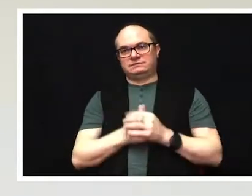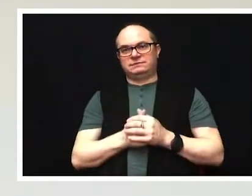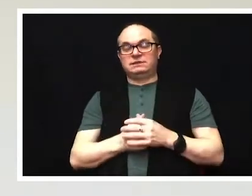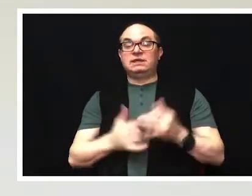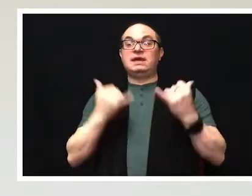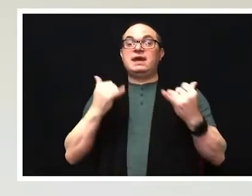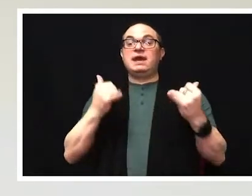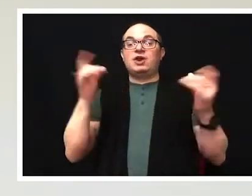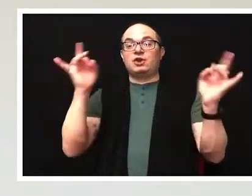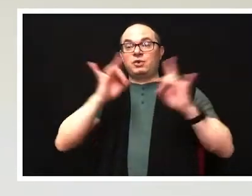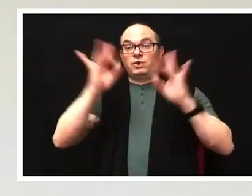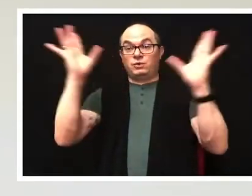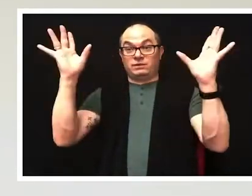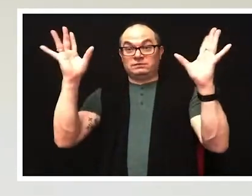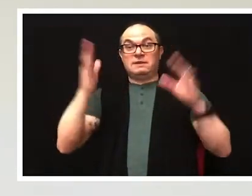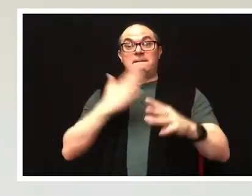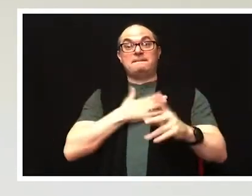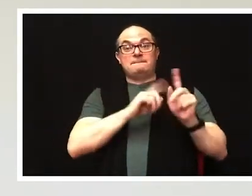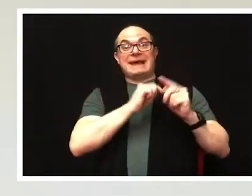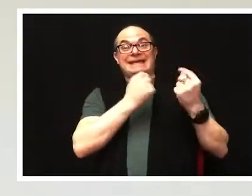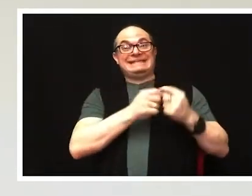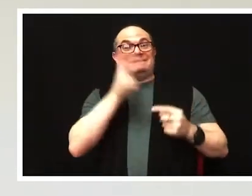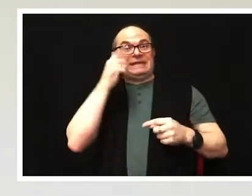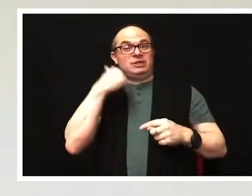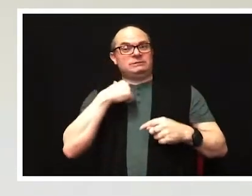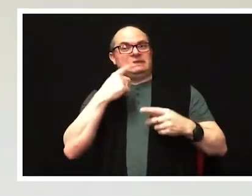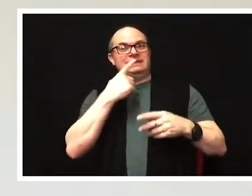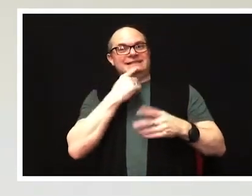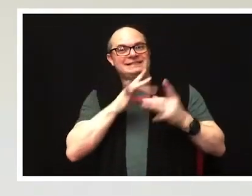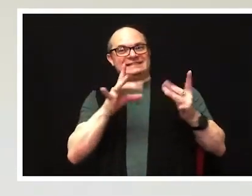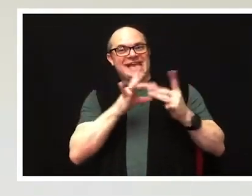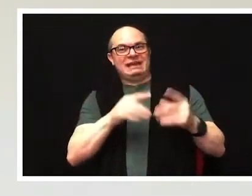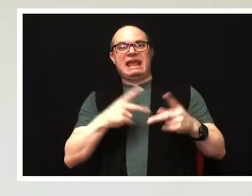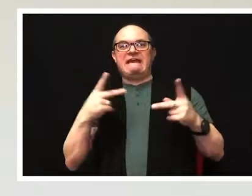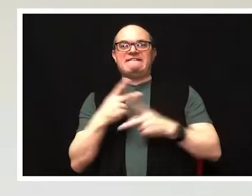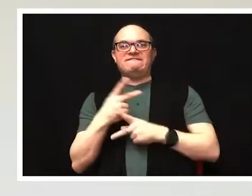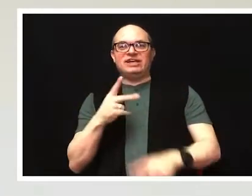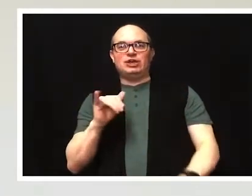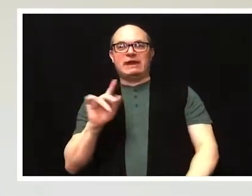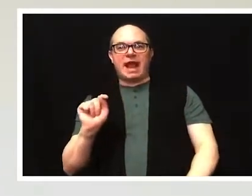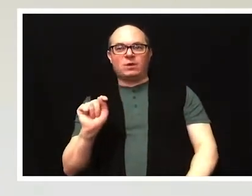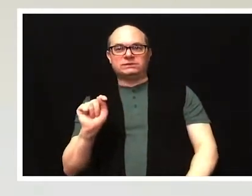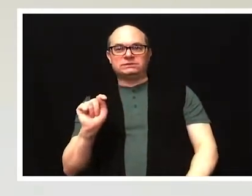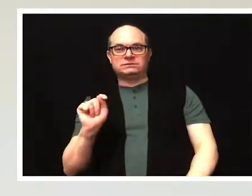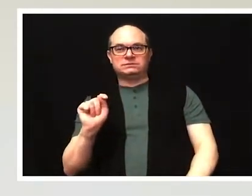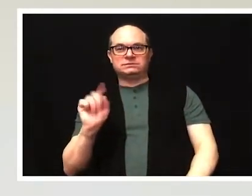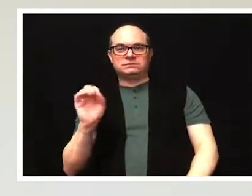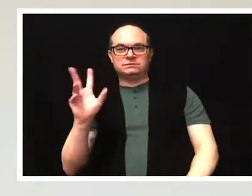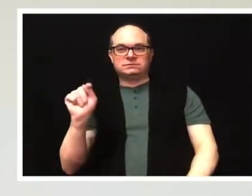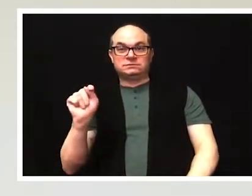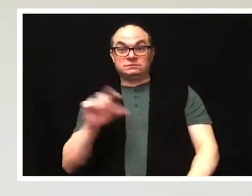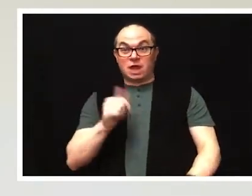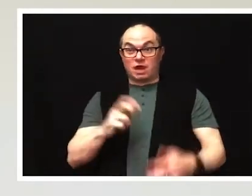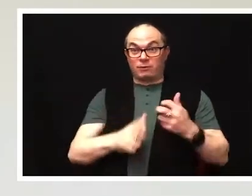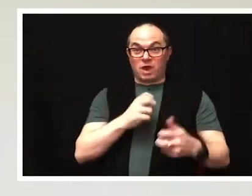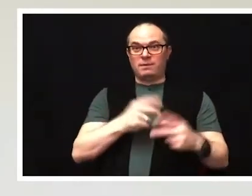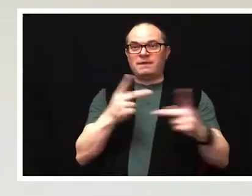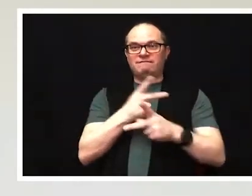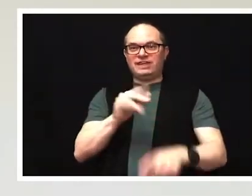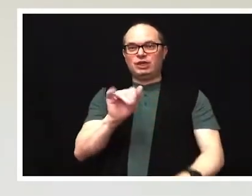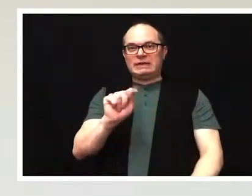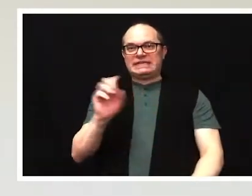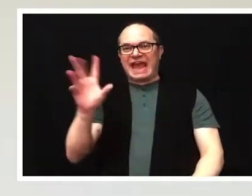our current crisis, my team hears me say daily, figure it out. Another problem? Figure it